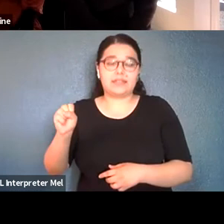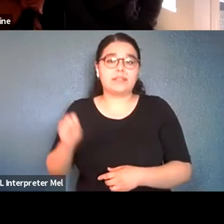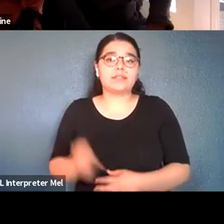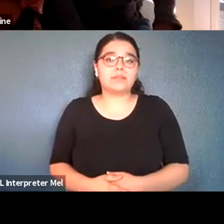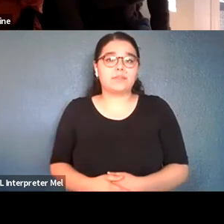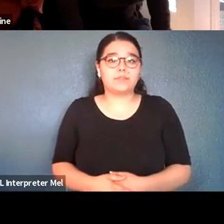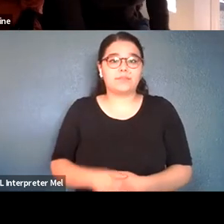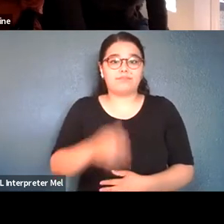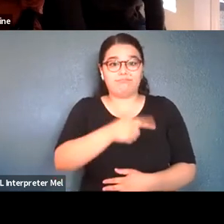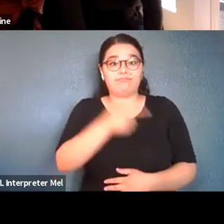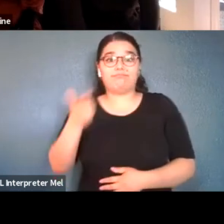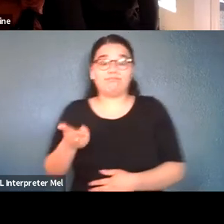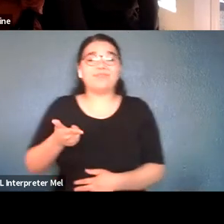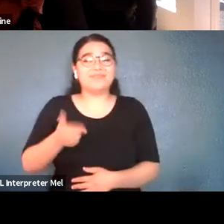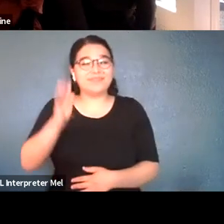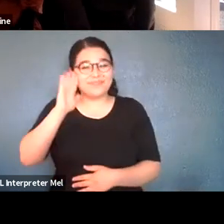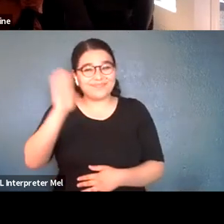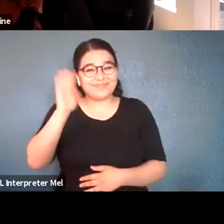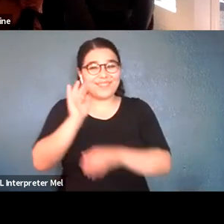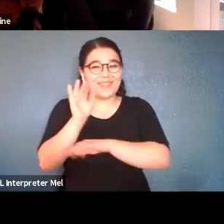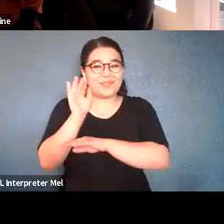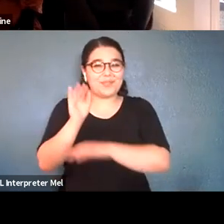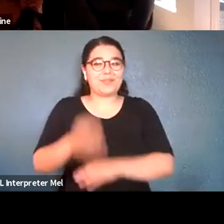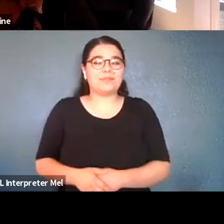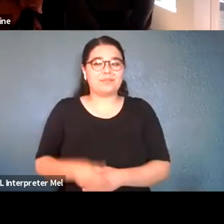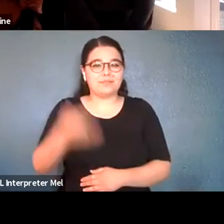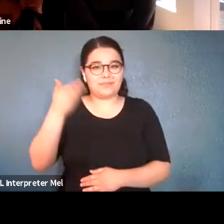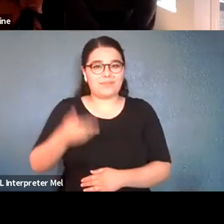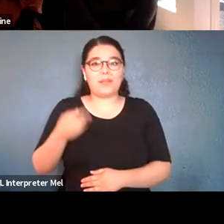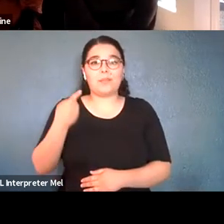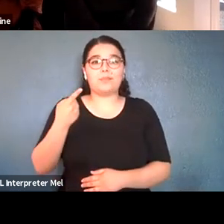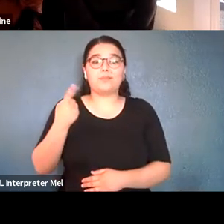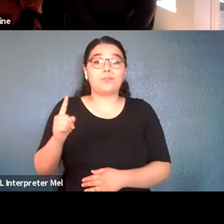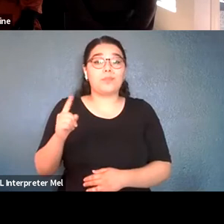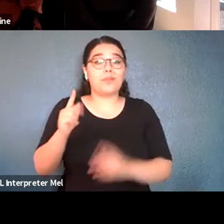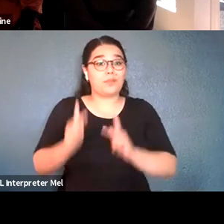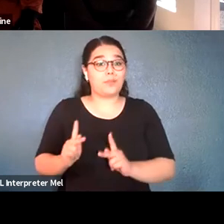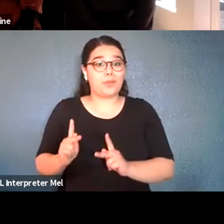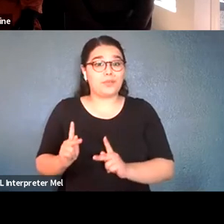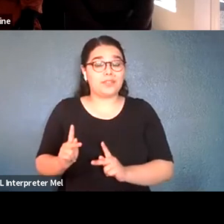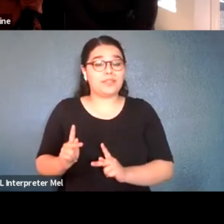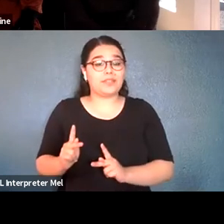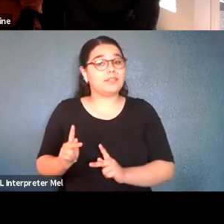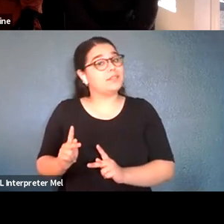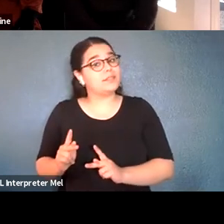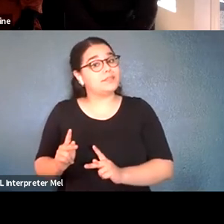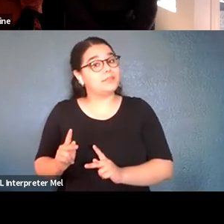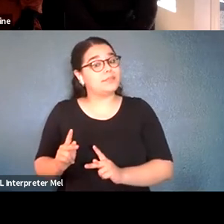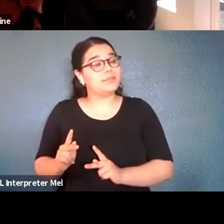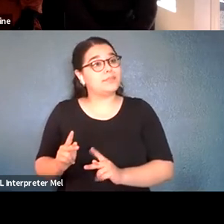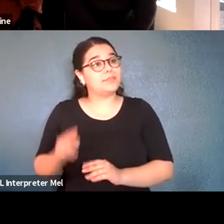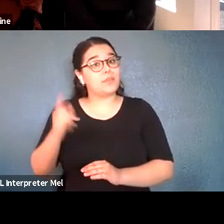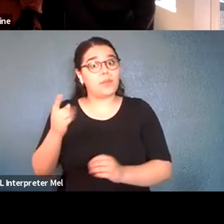Buenas tardes. Soy una de las tantas personas que he estado sin casa aquí